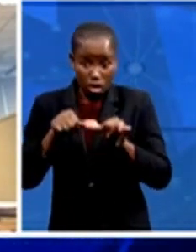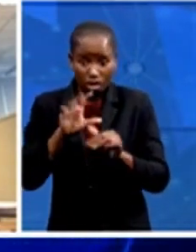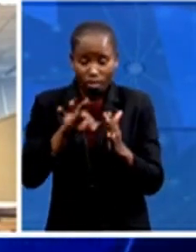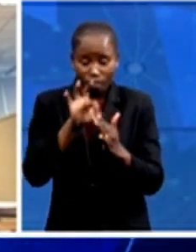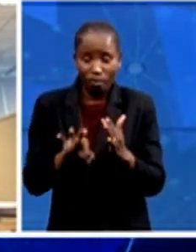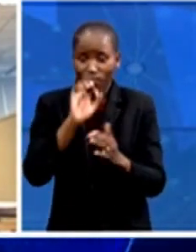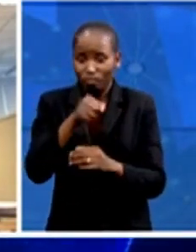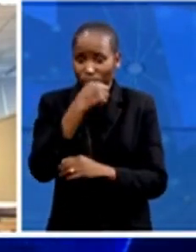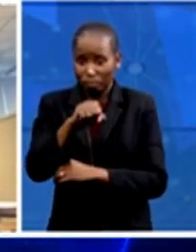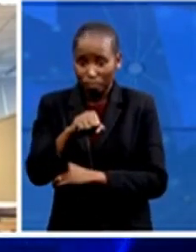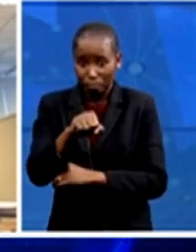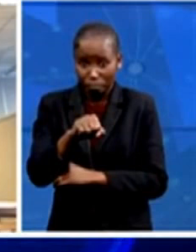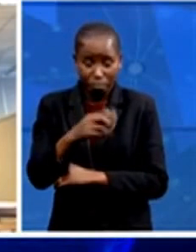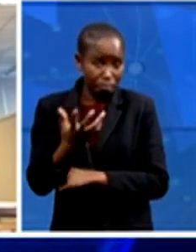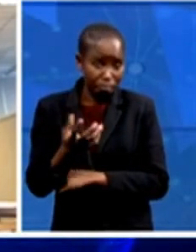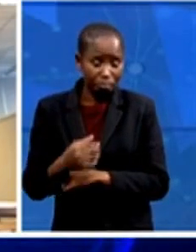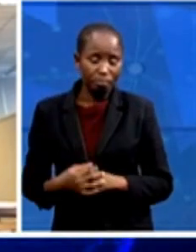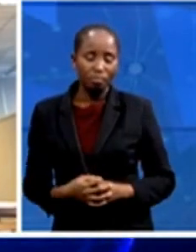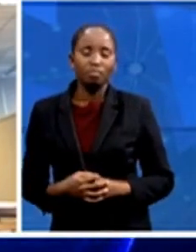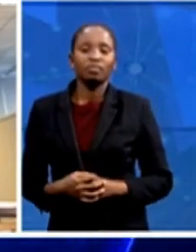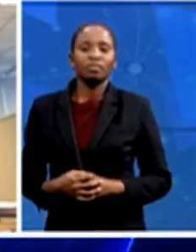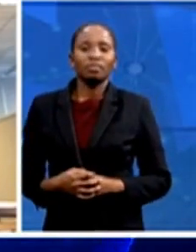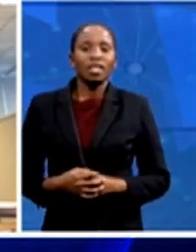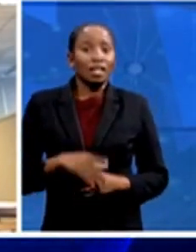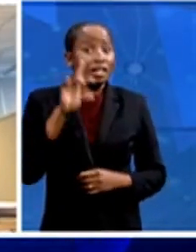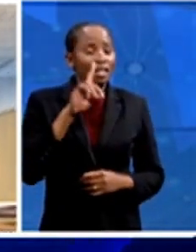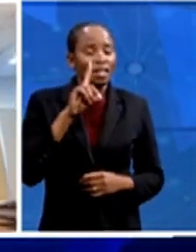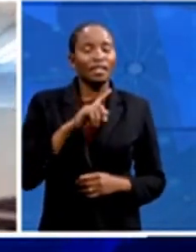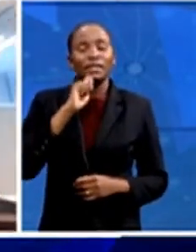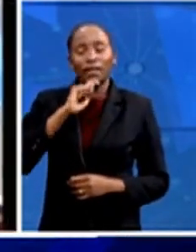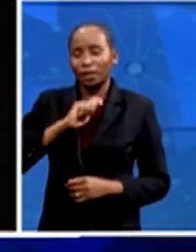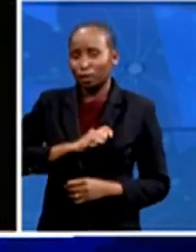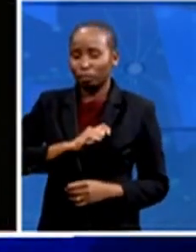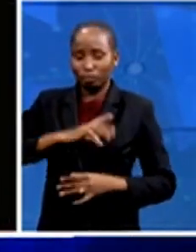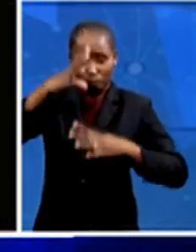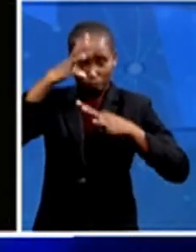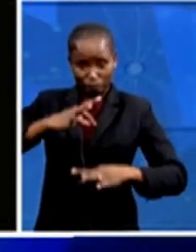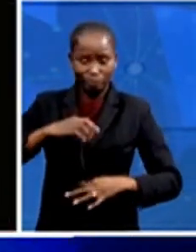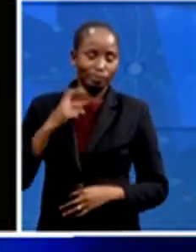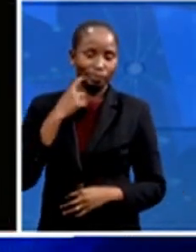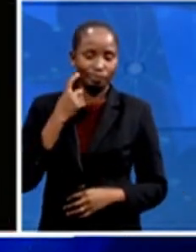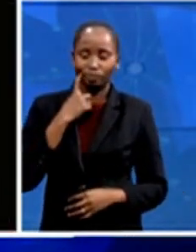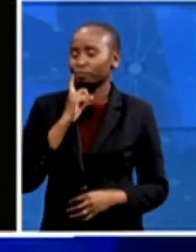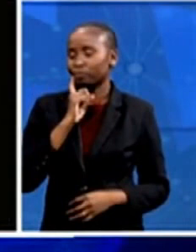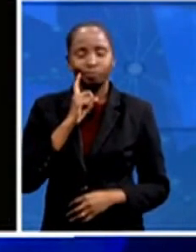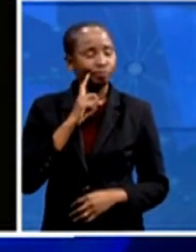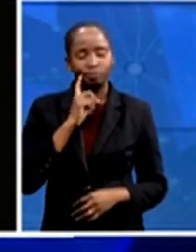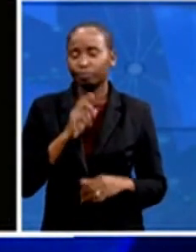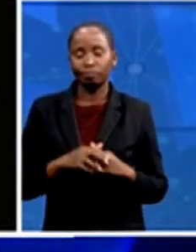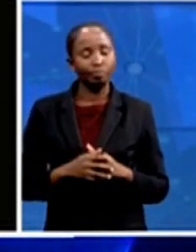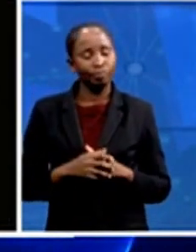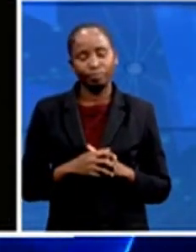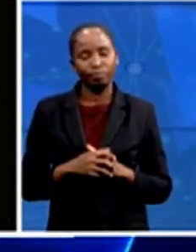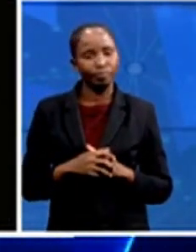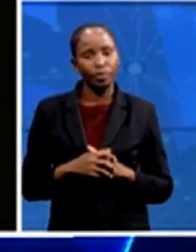Well, Desiree, it really isn't an easy decision. We live in unprecedented times. Nobody would have fathomed,